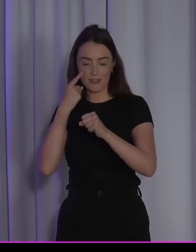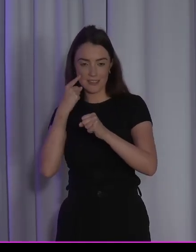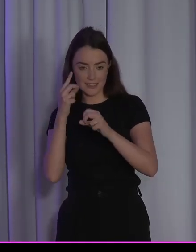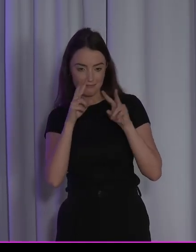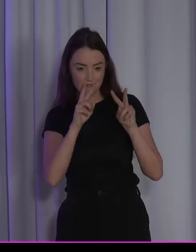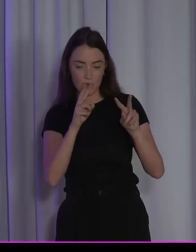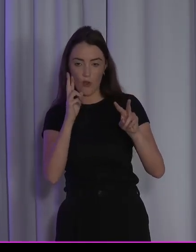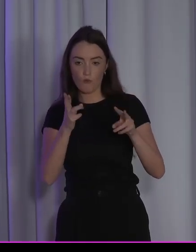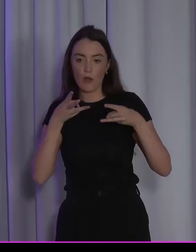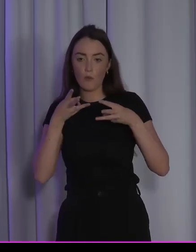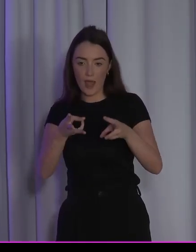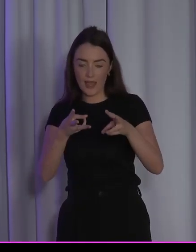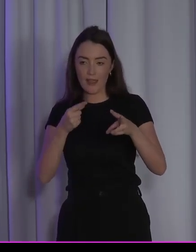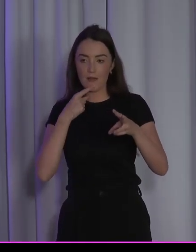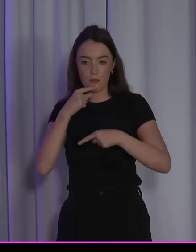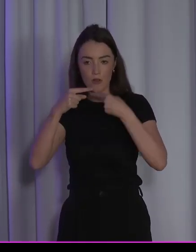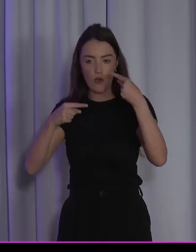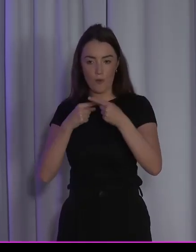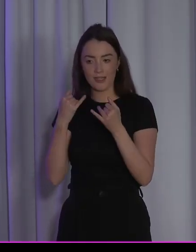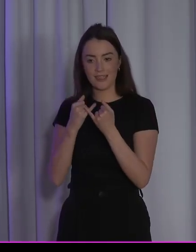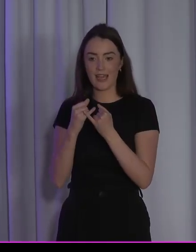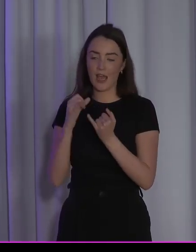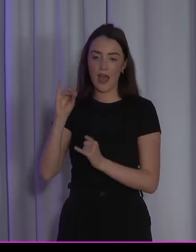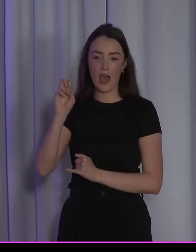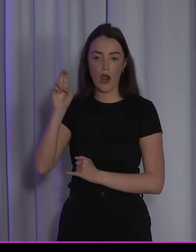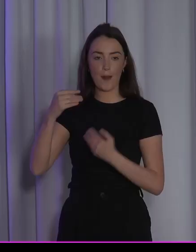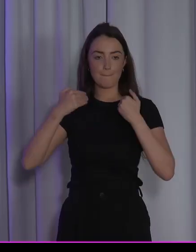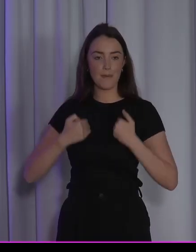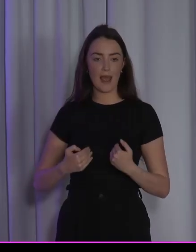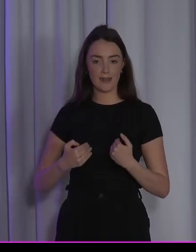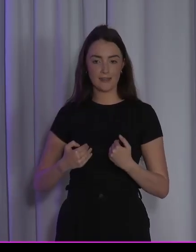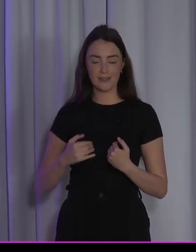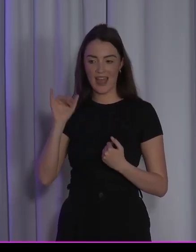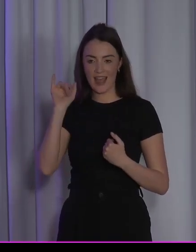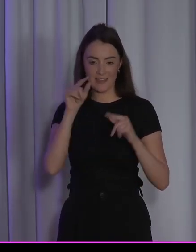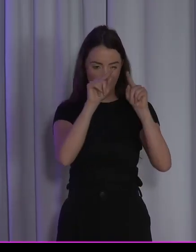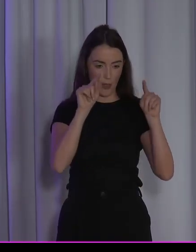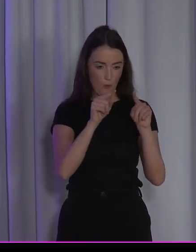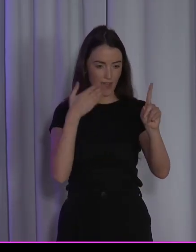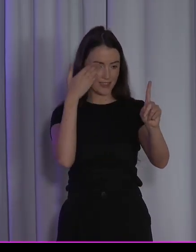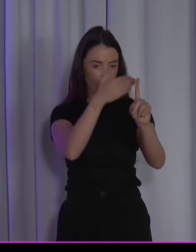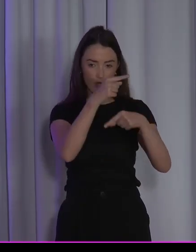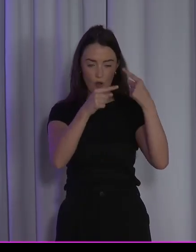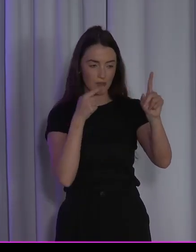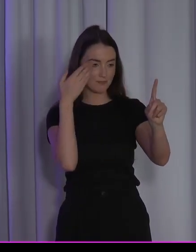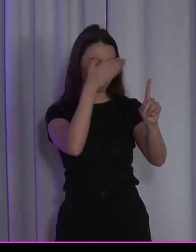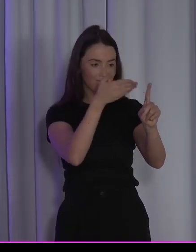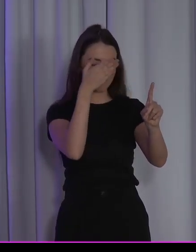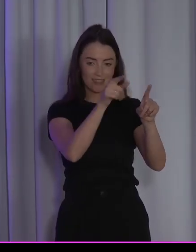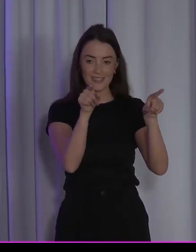units, hauled in loudly and Iron Man suited. The box has yellowed us for target practice. There's nothing